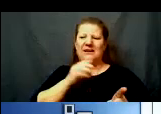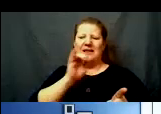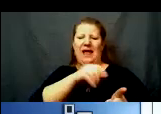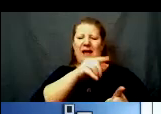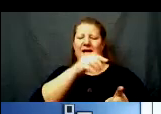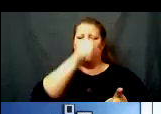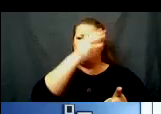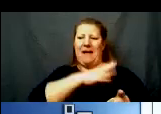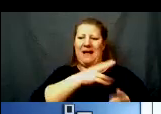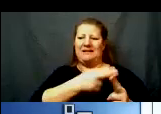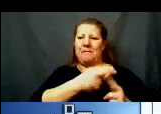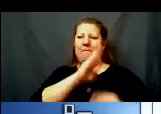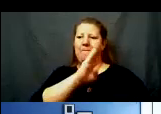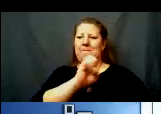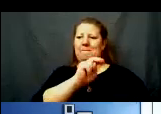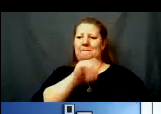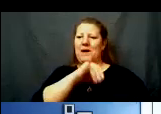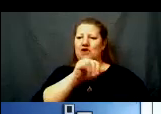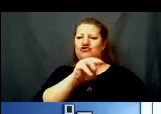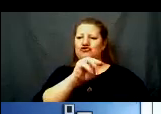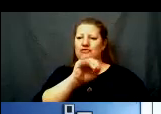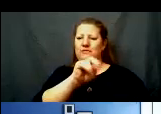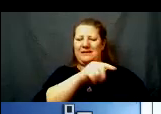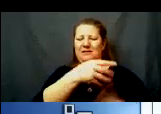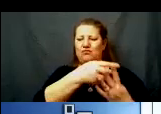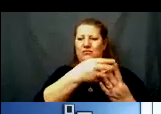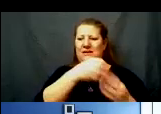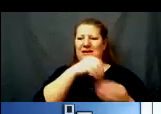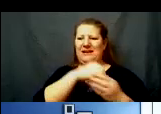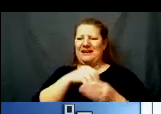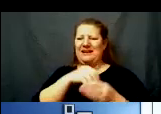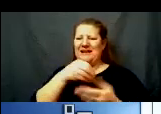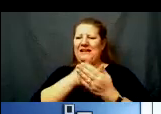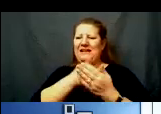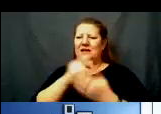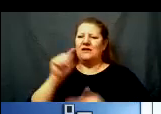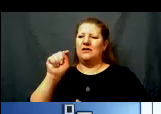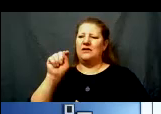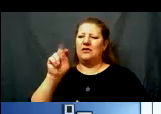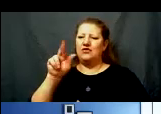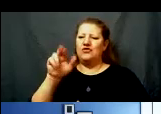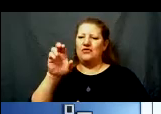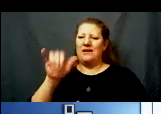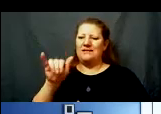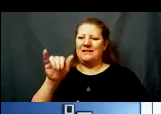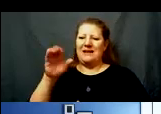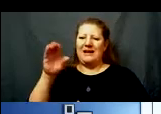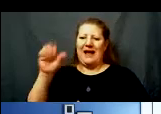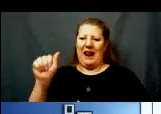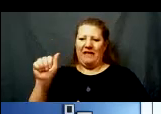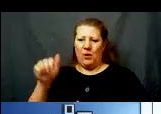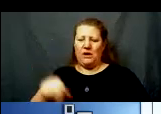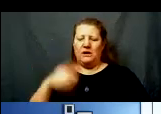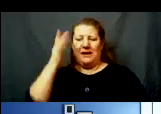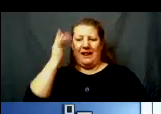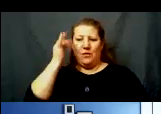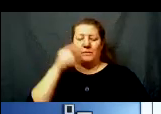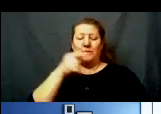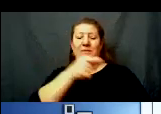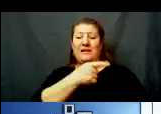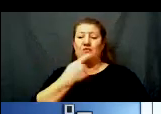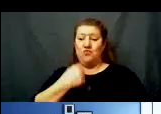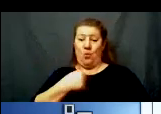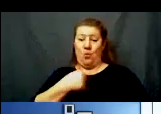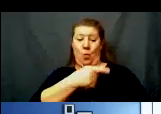was a prisoner at a facility near Tracy, California. During that time, he told me when he was in